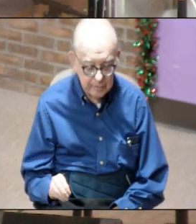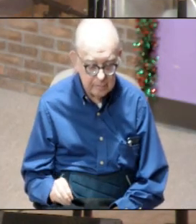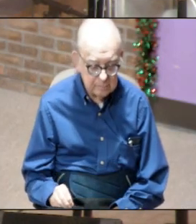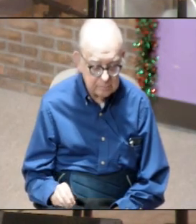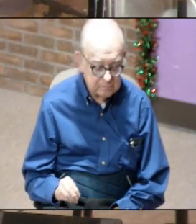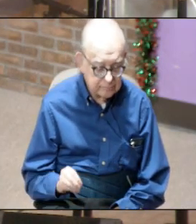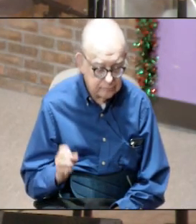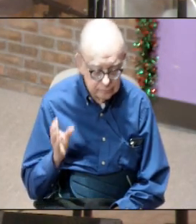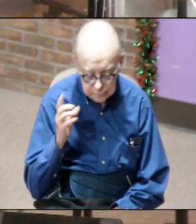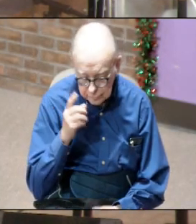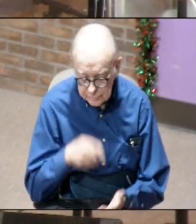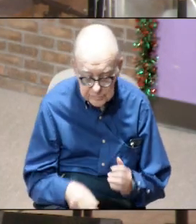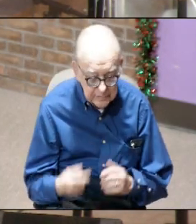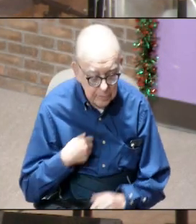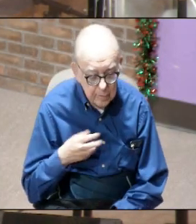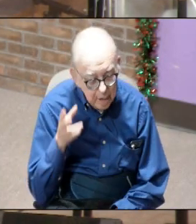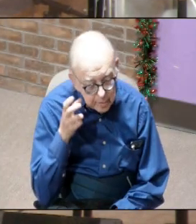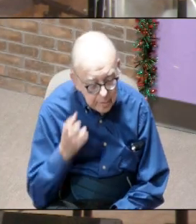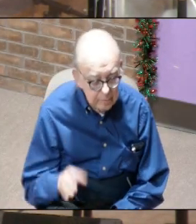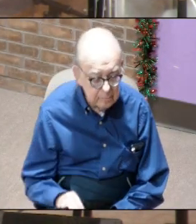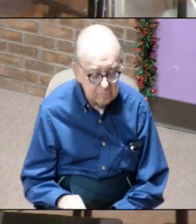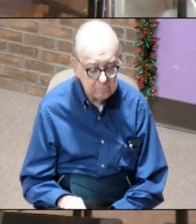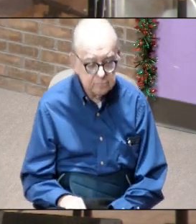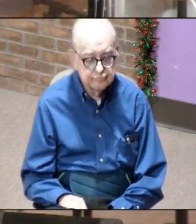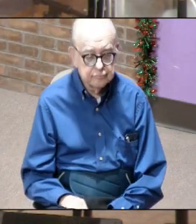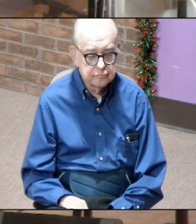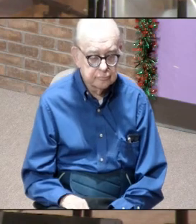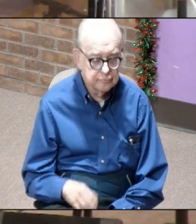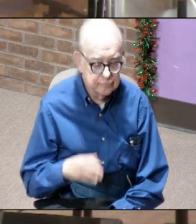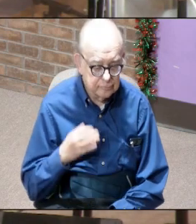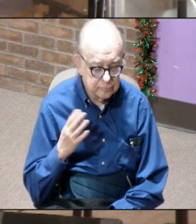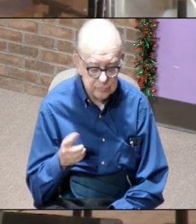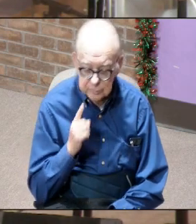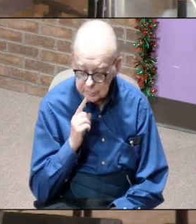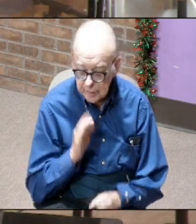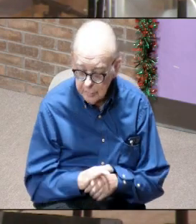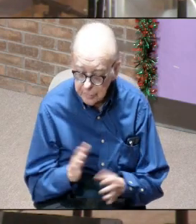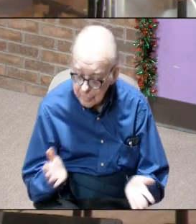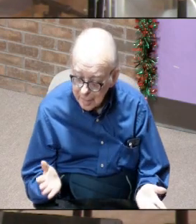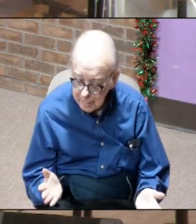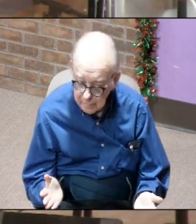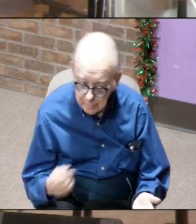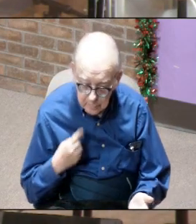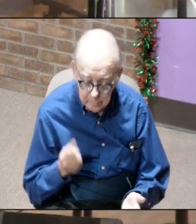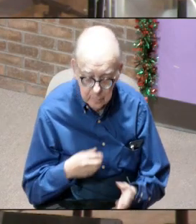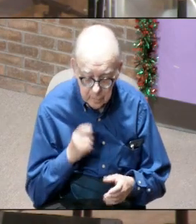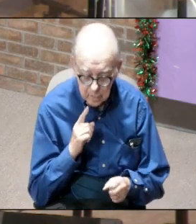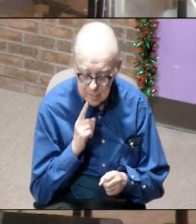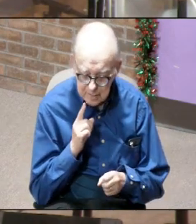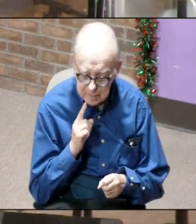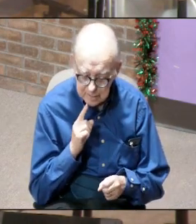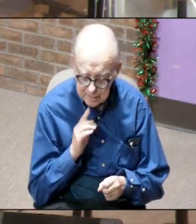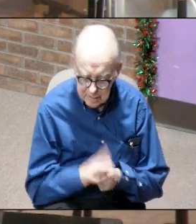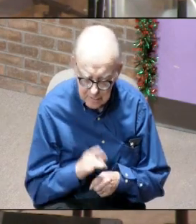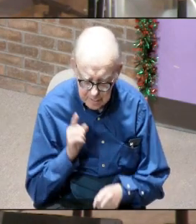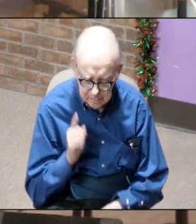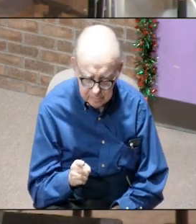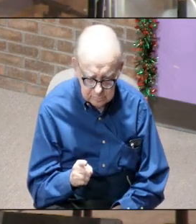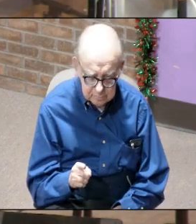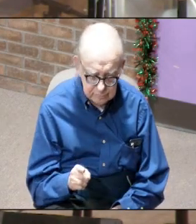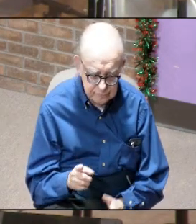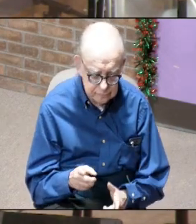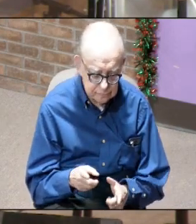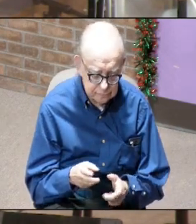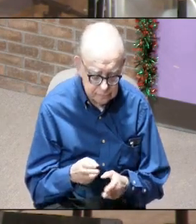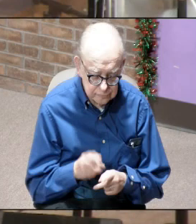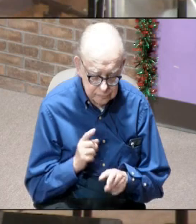And guess what I heard? Here's what we're promising. We will guarantee you that as